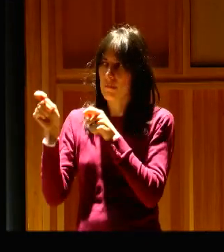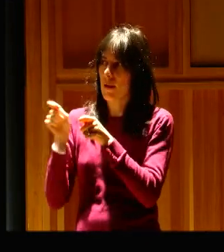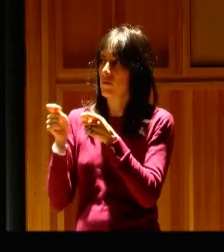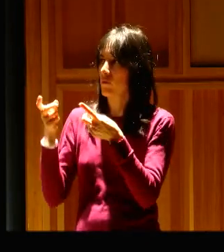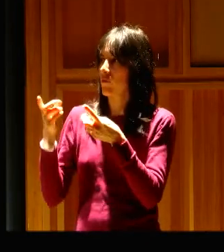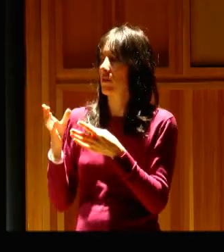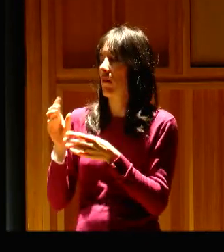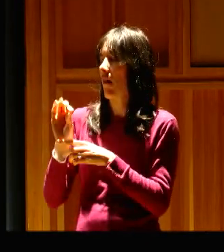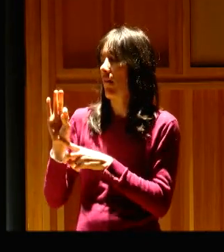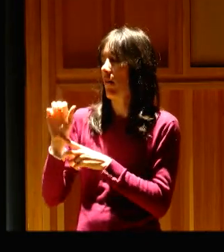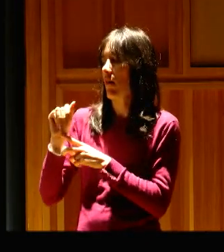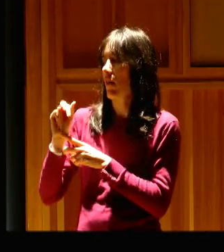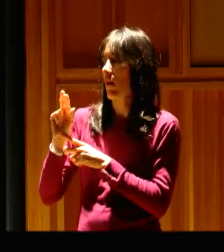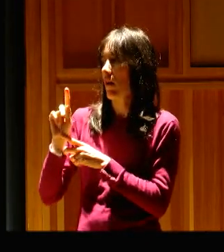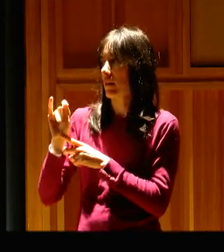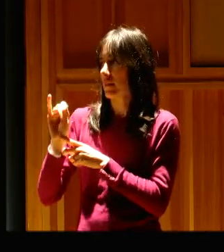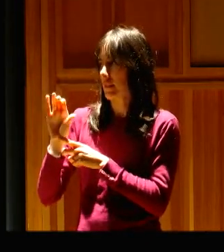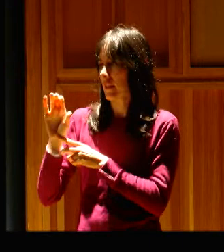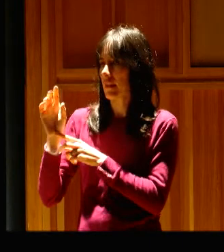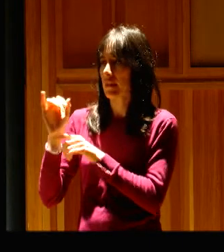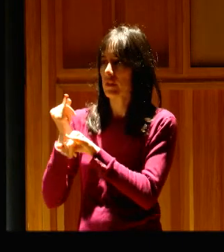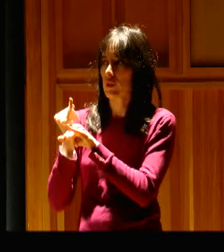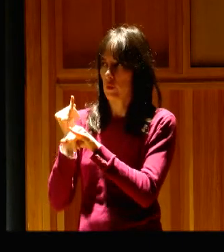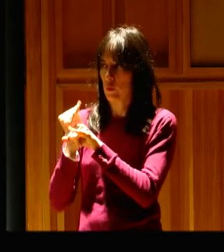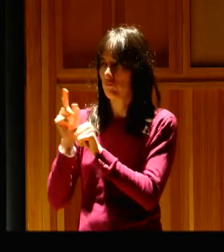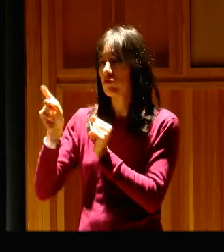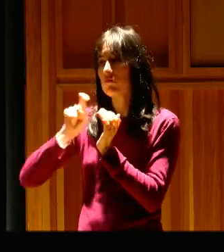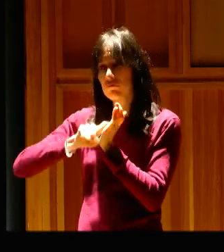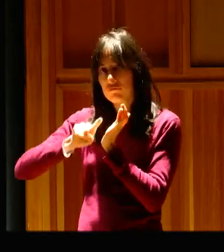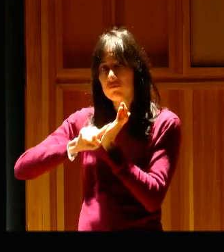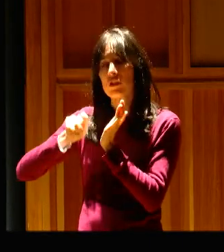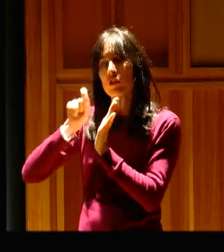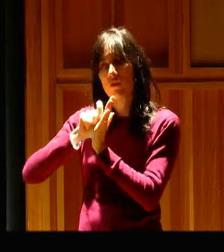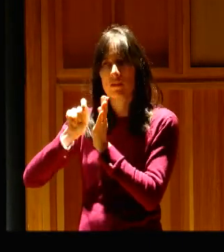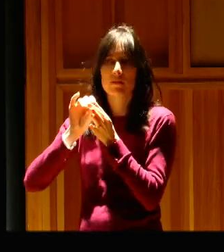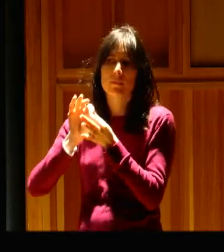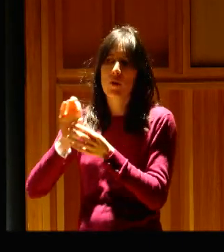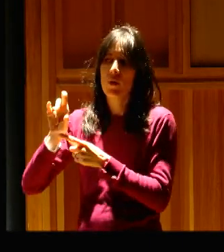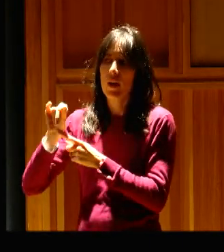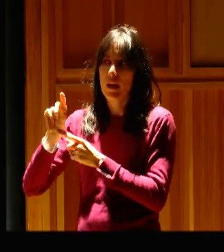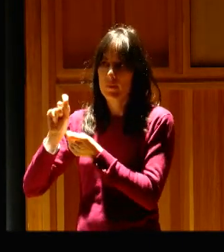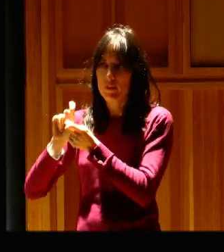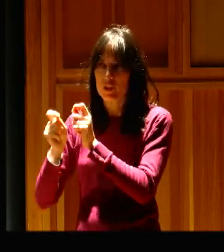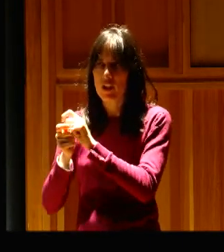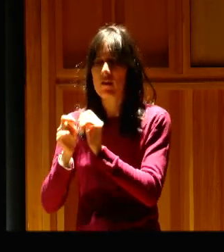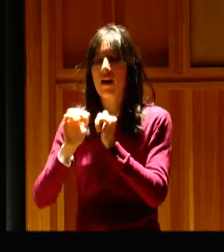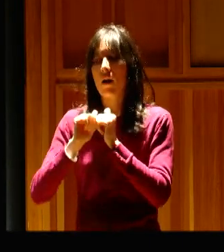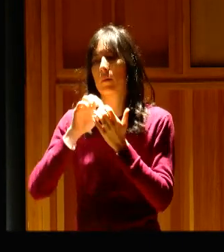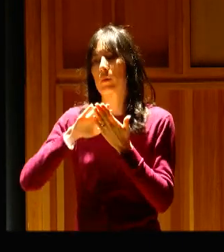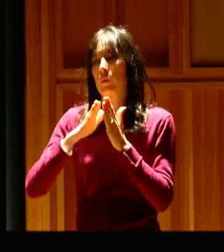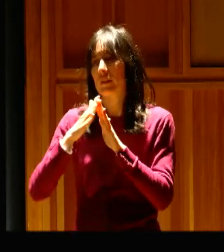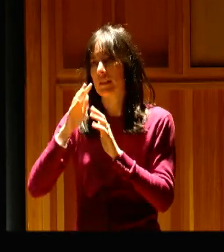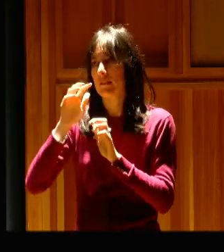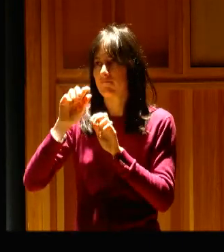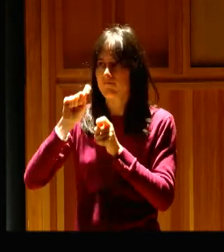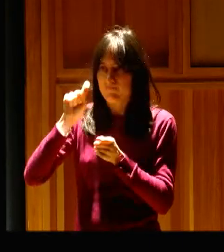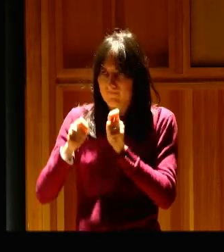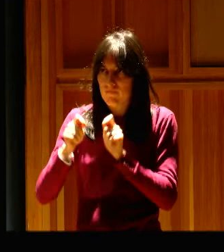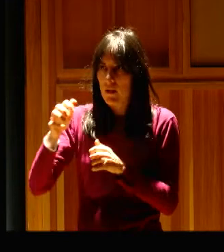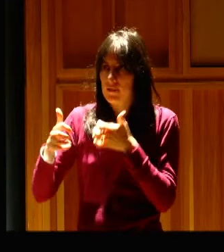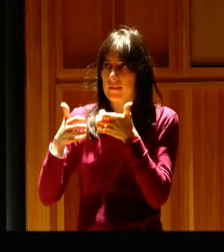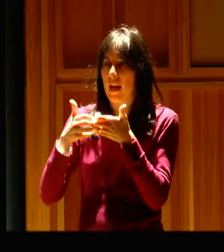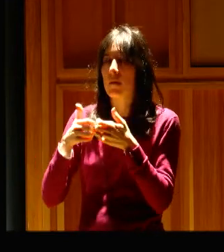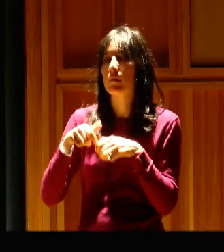Arctic Institute. She does research and writing, focusing on climate change, community adaptation, resilience development,